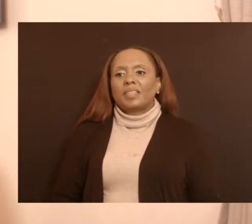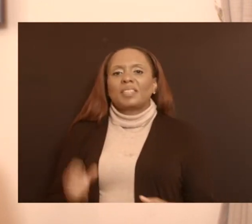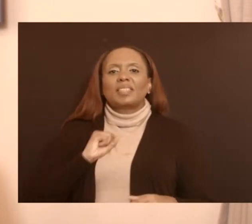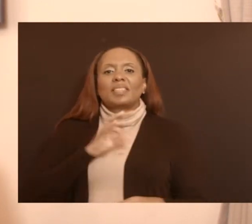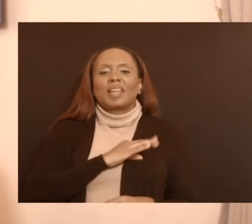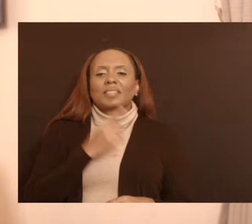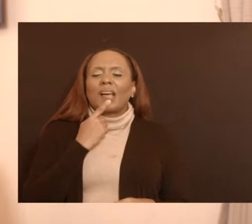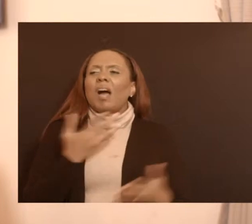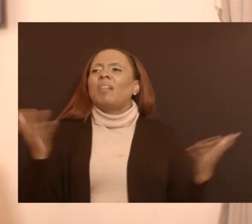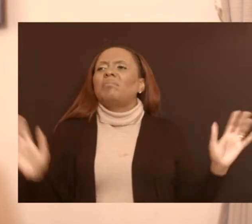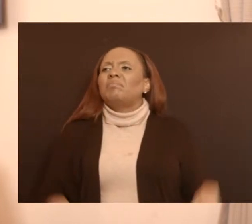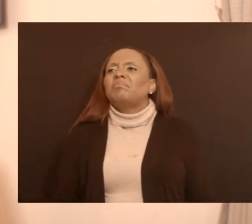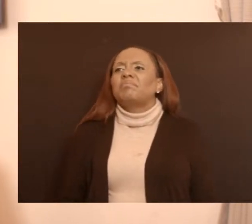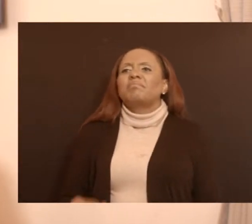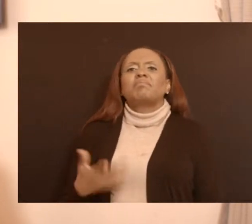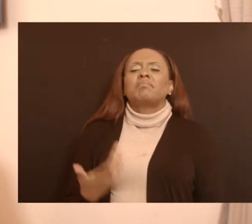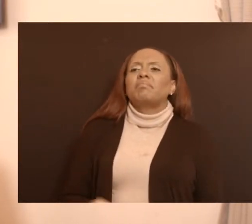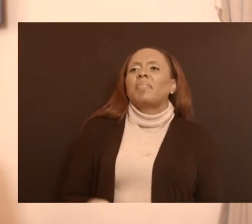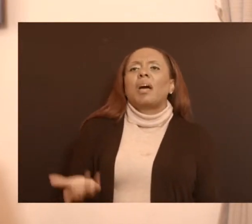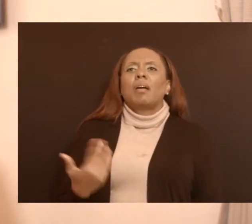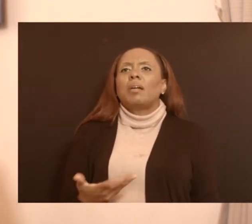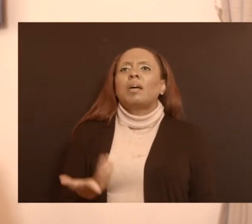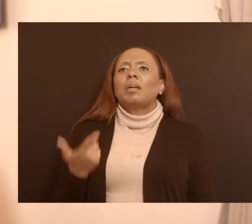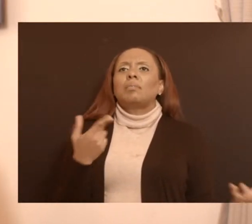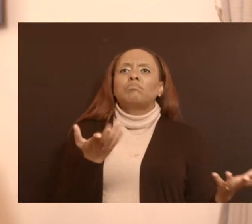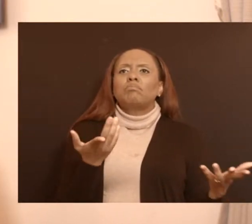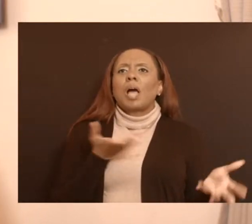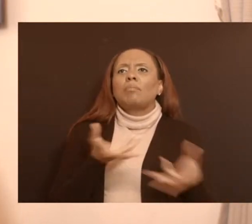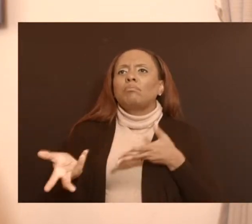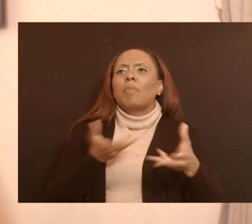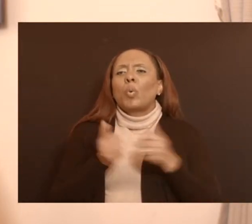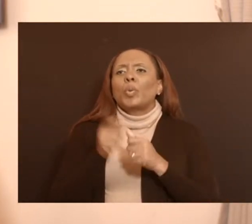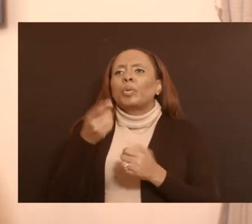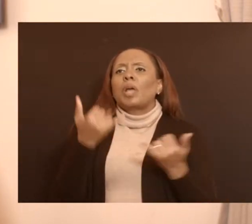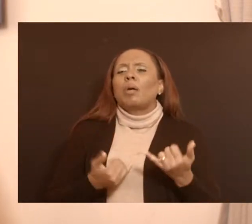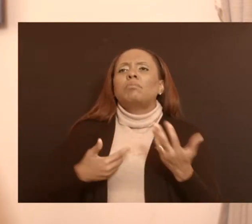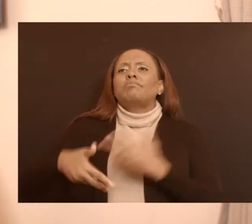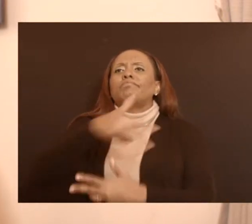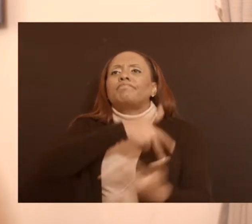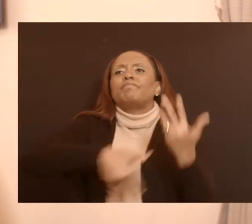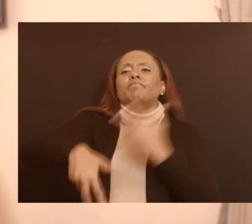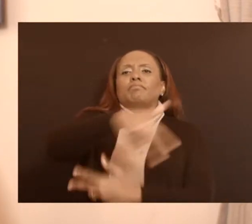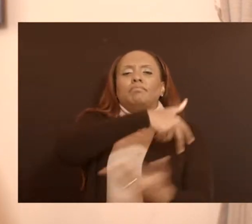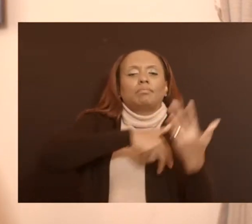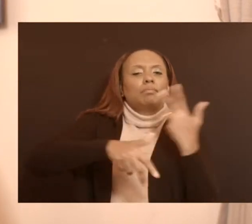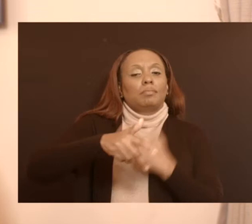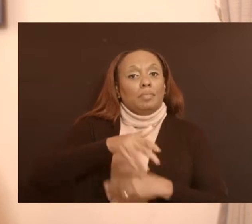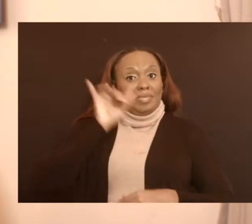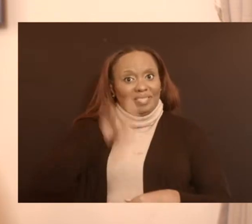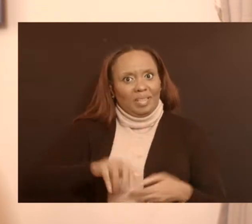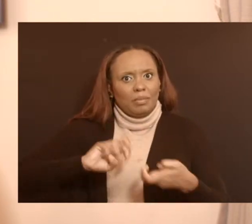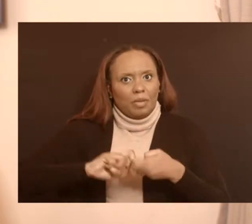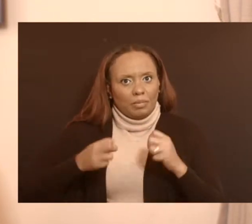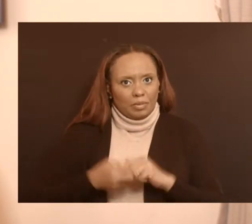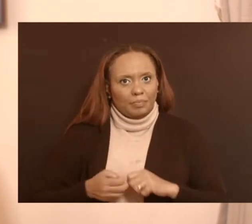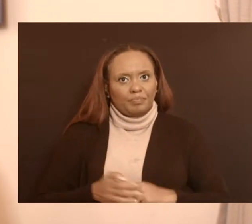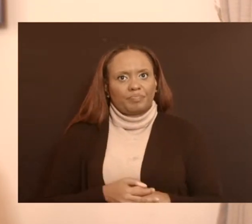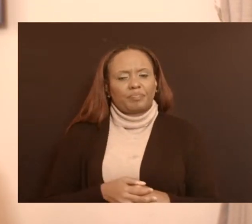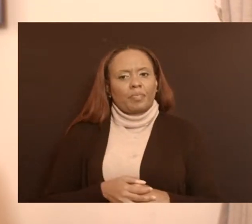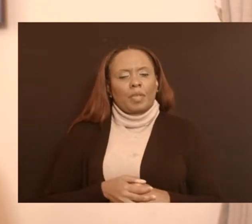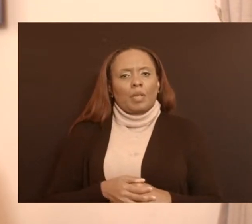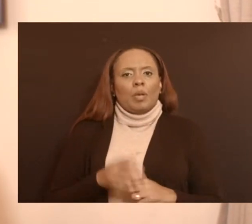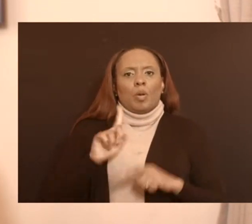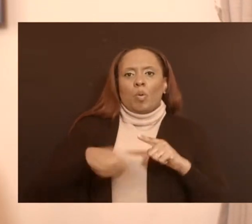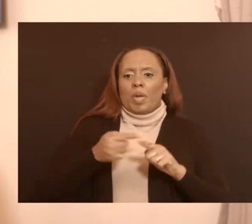bubble. And this is where we are finding the transmission. This is where we are finding the lapsing in protocols. And this is where we are asking